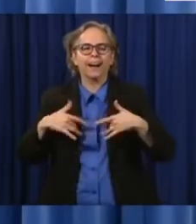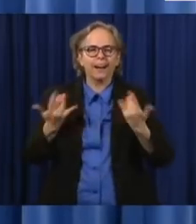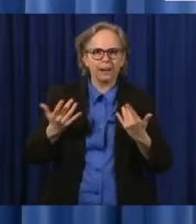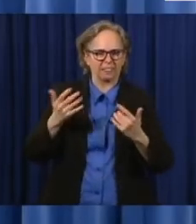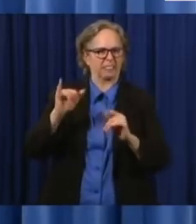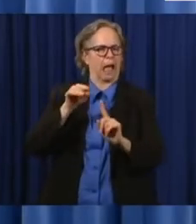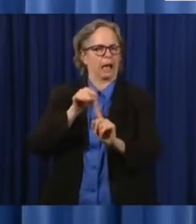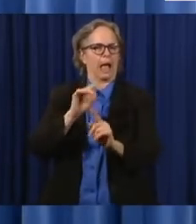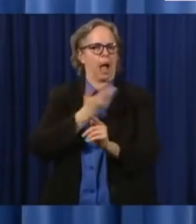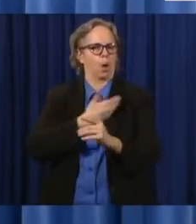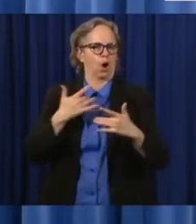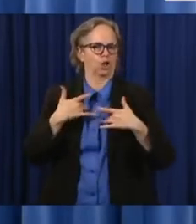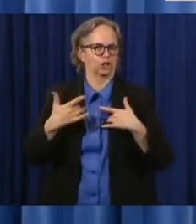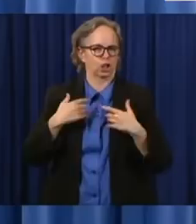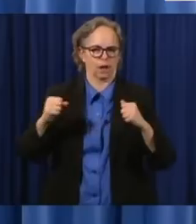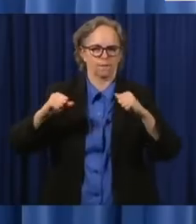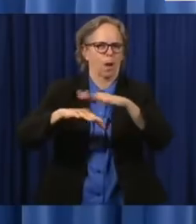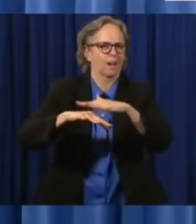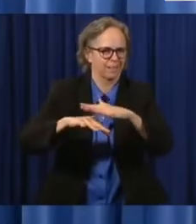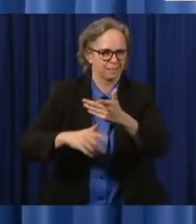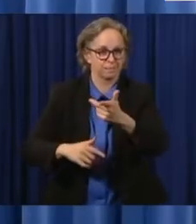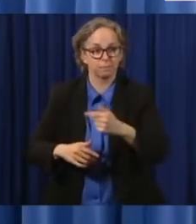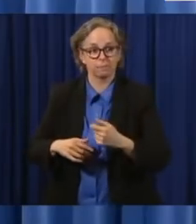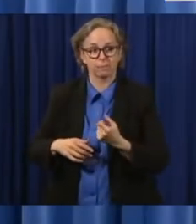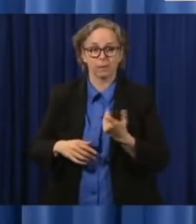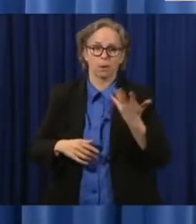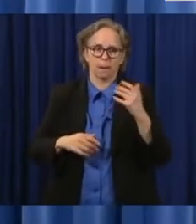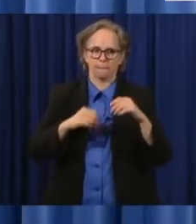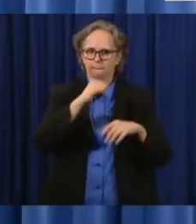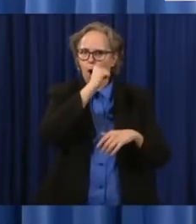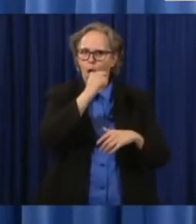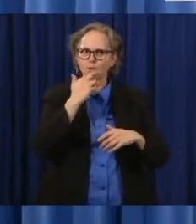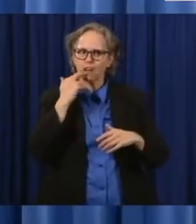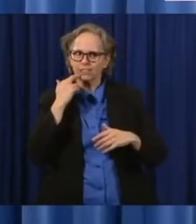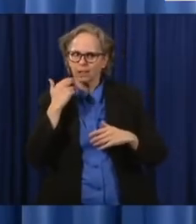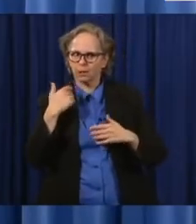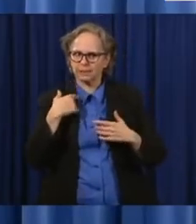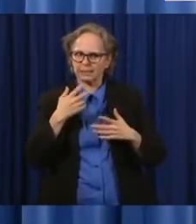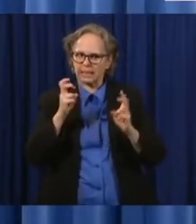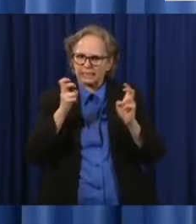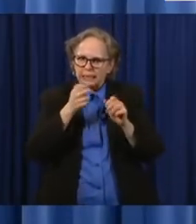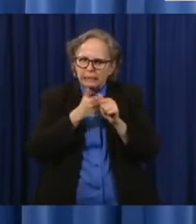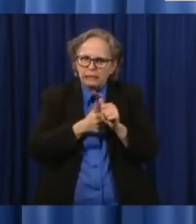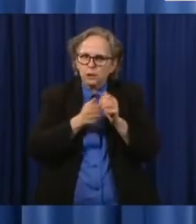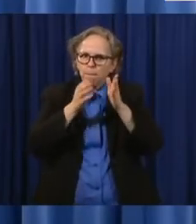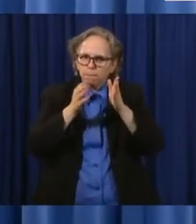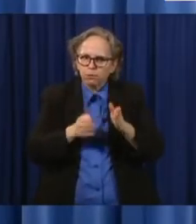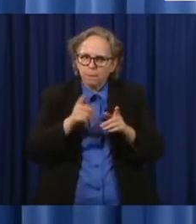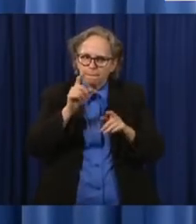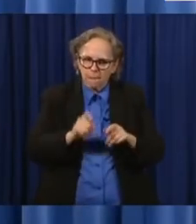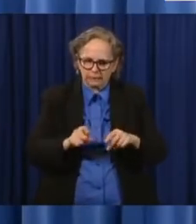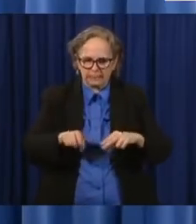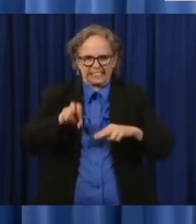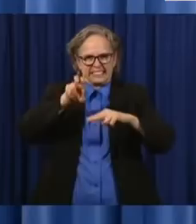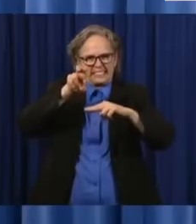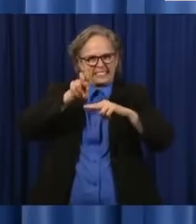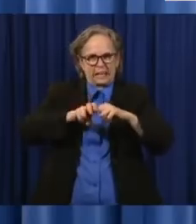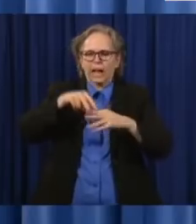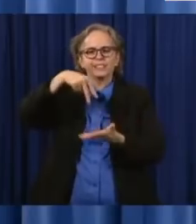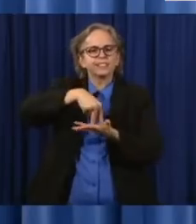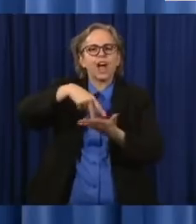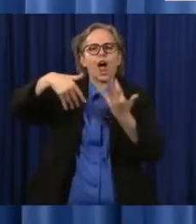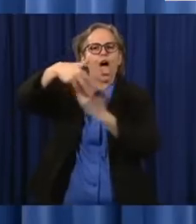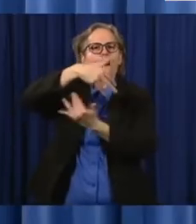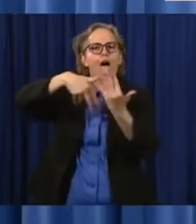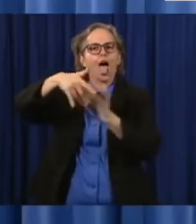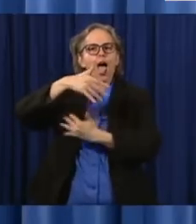why, in regard to the bars and restaurants, what the order says is you got to have tables, and people are